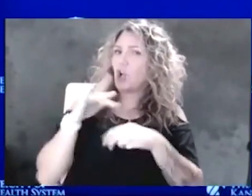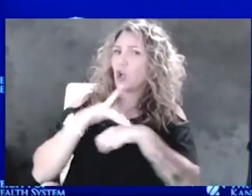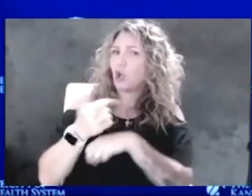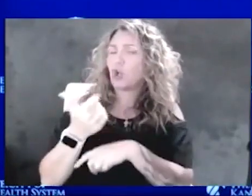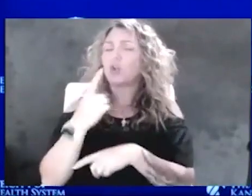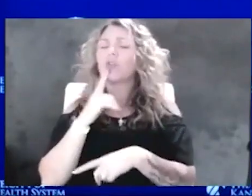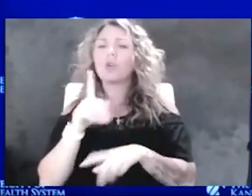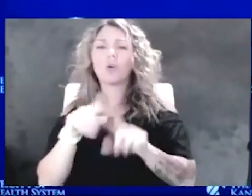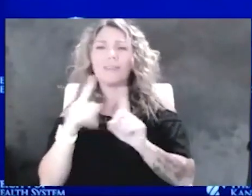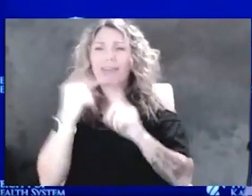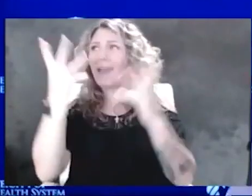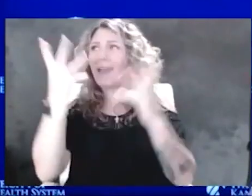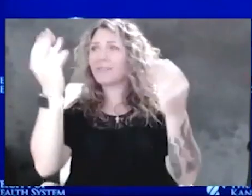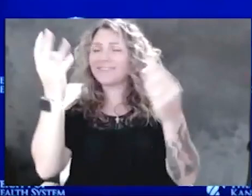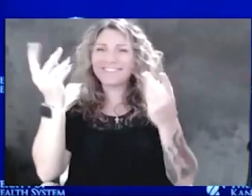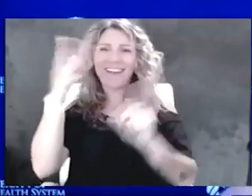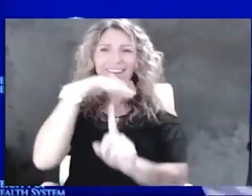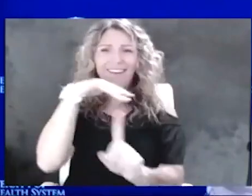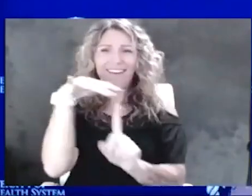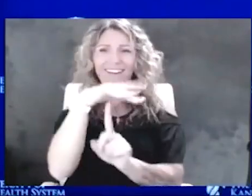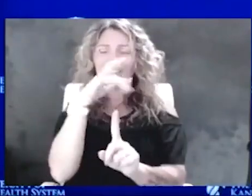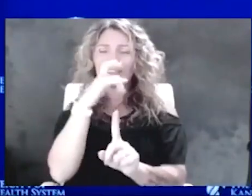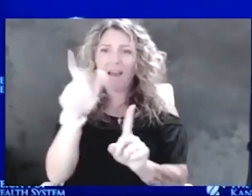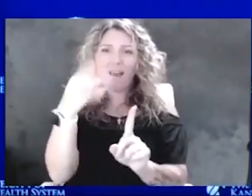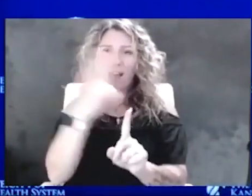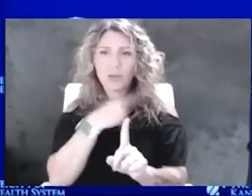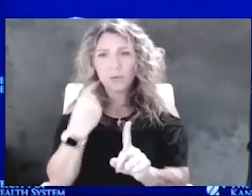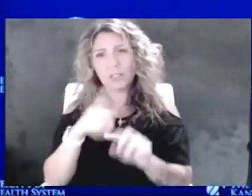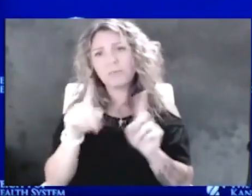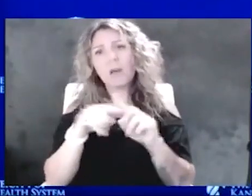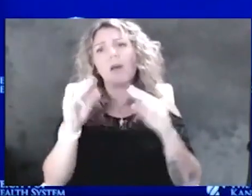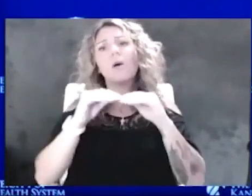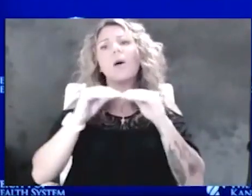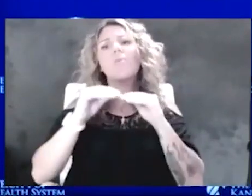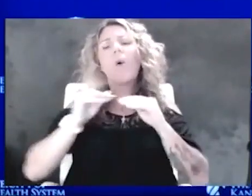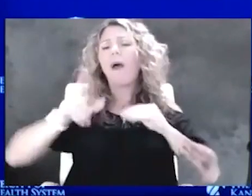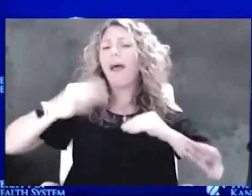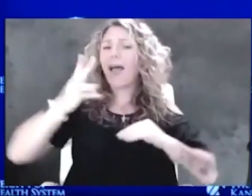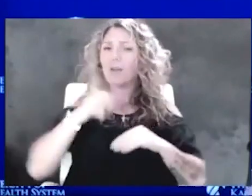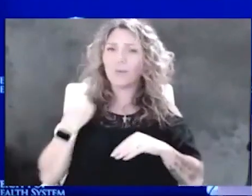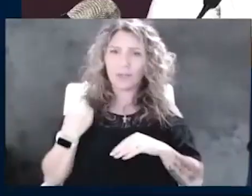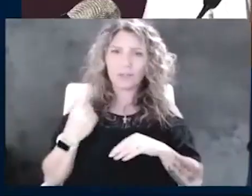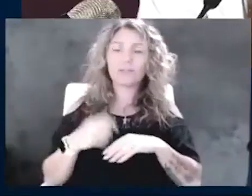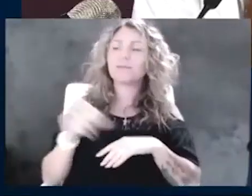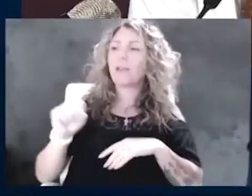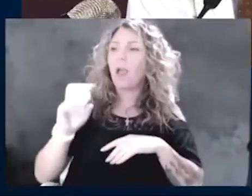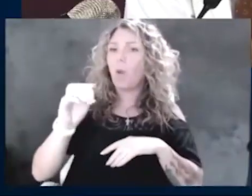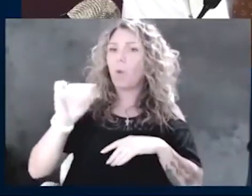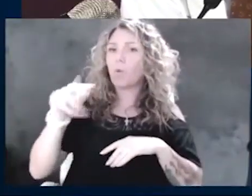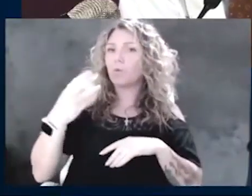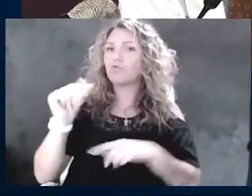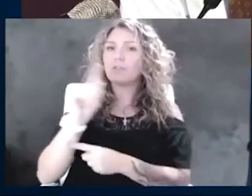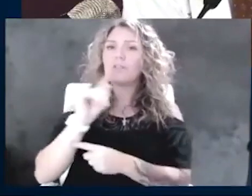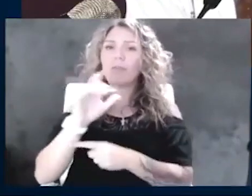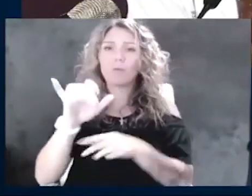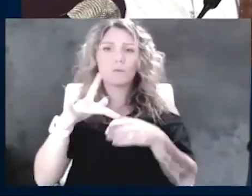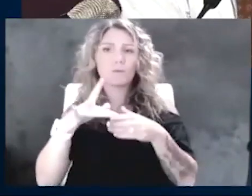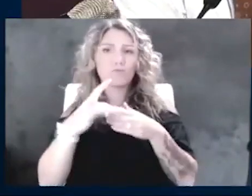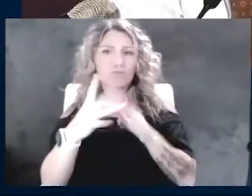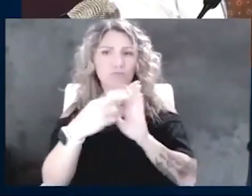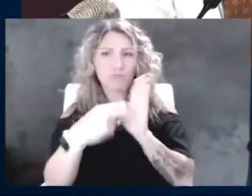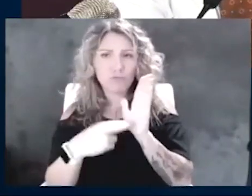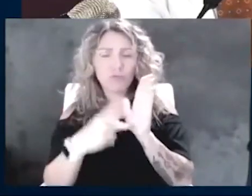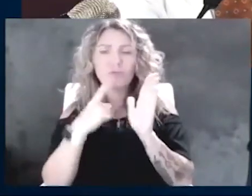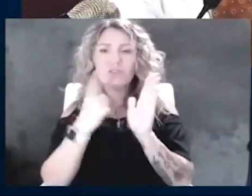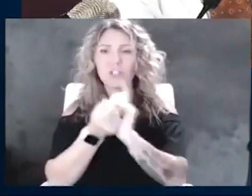know is much less risk, but more in those high-risk situations. Yeah, I think the OSHA guidelines are important. So, the OSHA guidelines have changed because they didn't